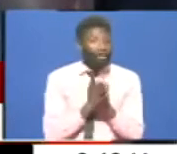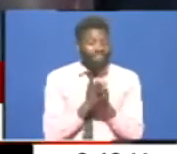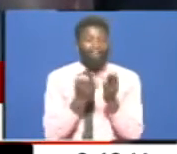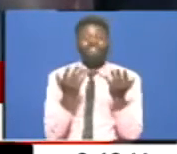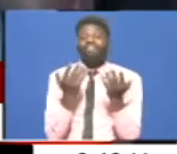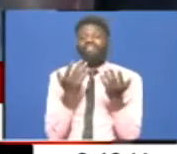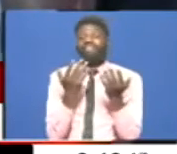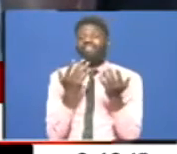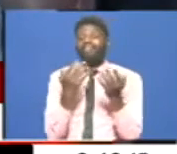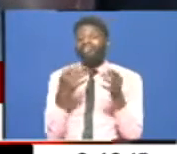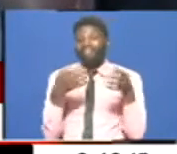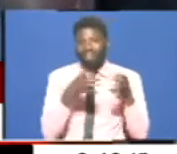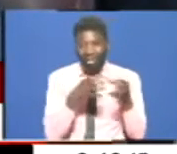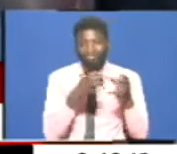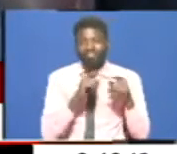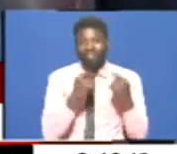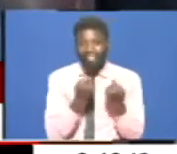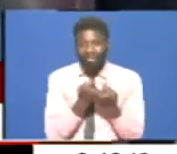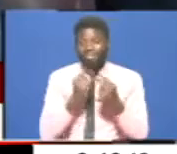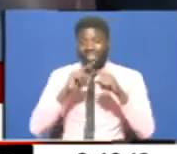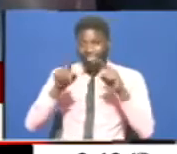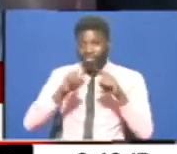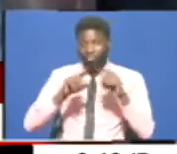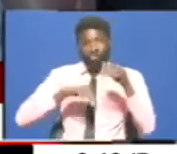stakeholders in due course.